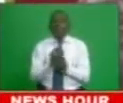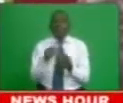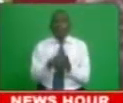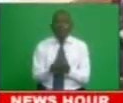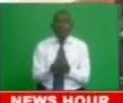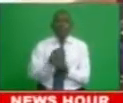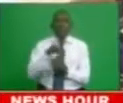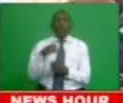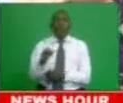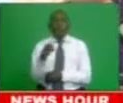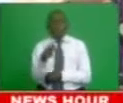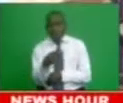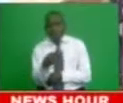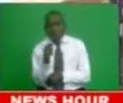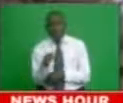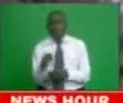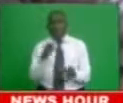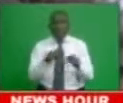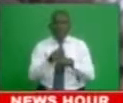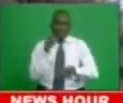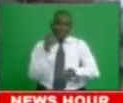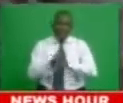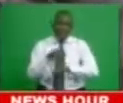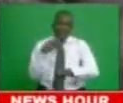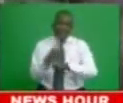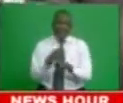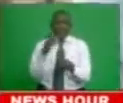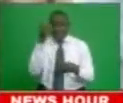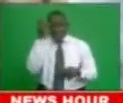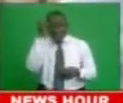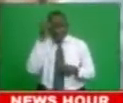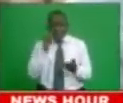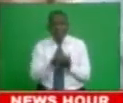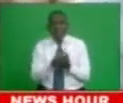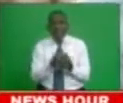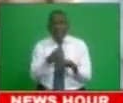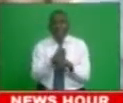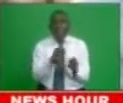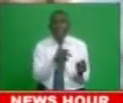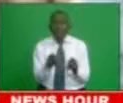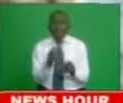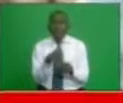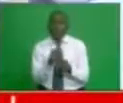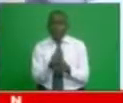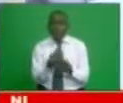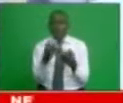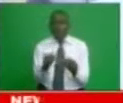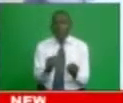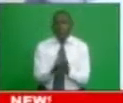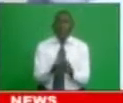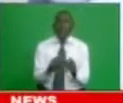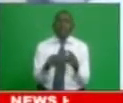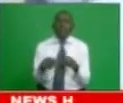relevant stakeholders to fight the disease. He said the directorate has put in place plans to effectively tackle the